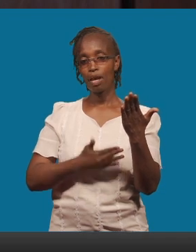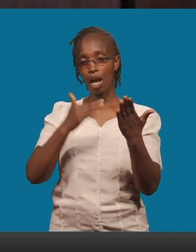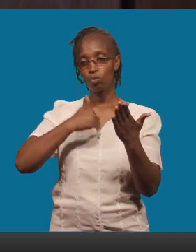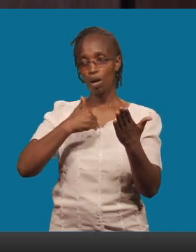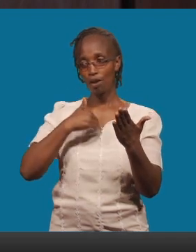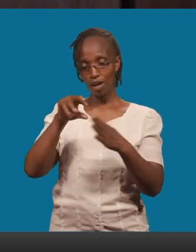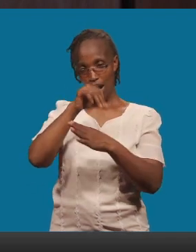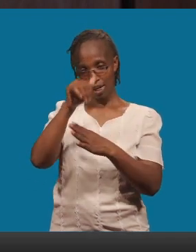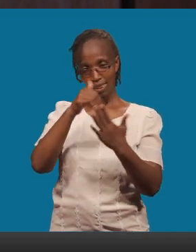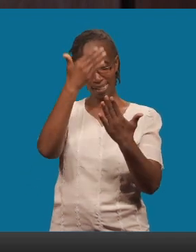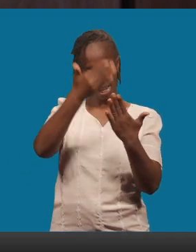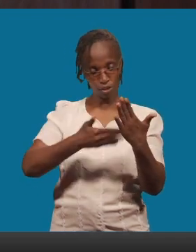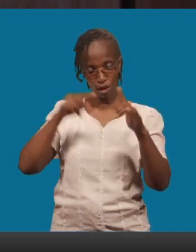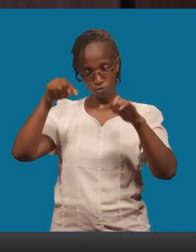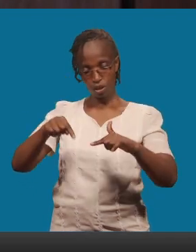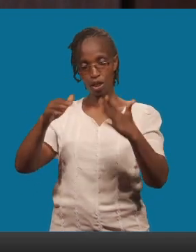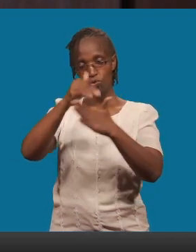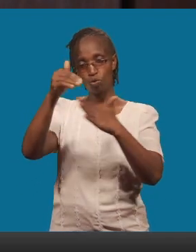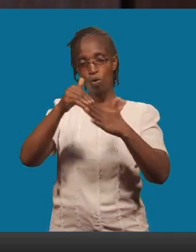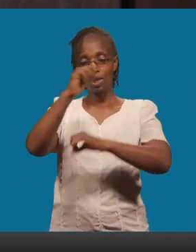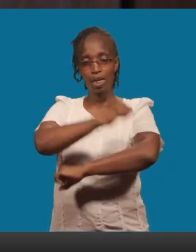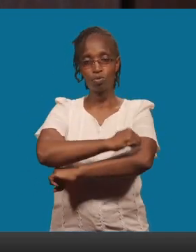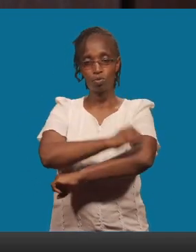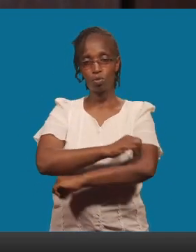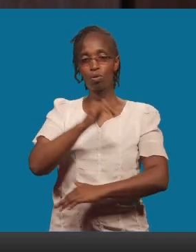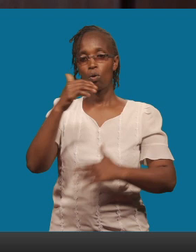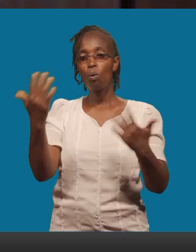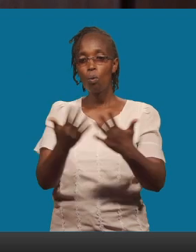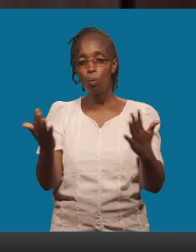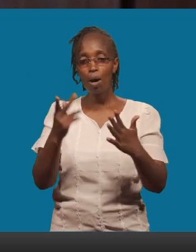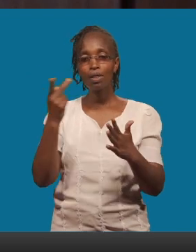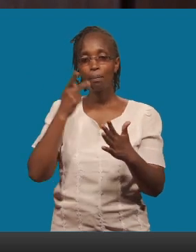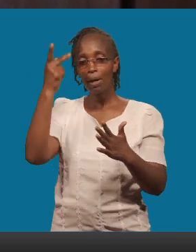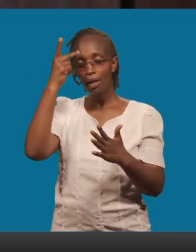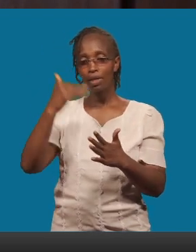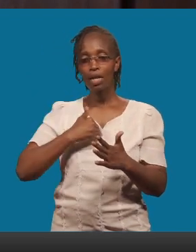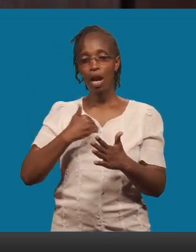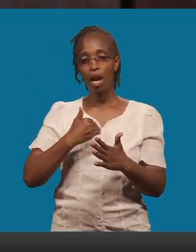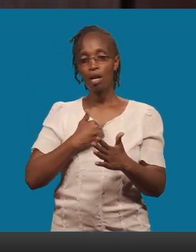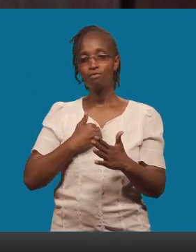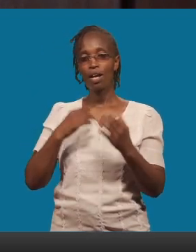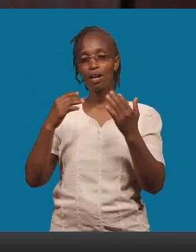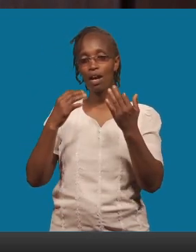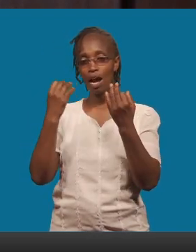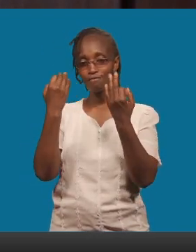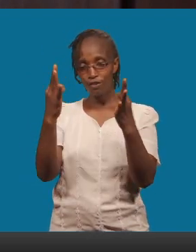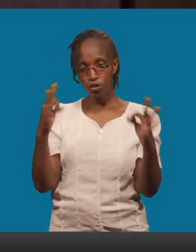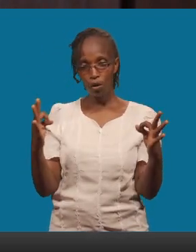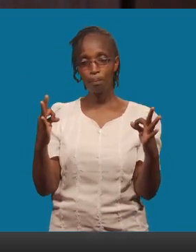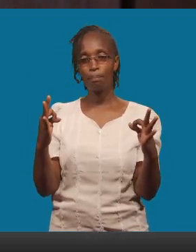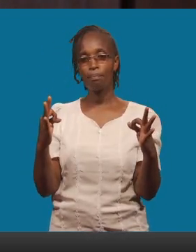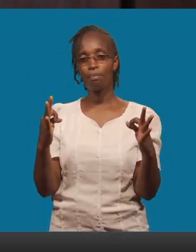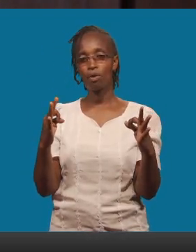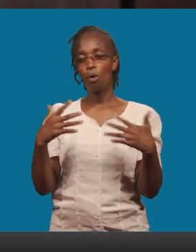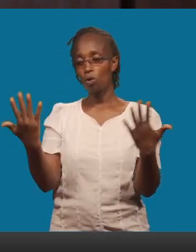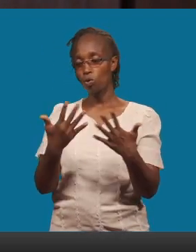another circular today to the schools that our parents have got absolute freedom and